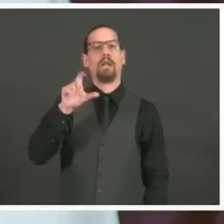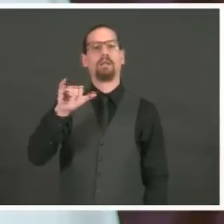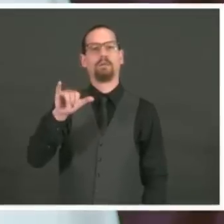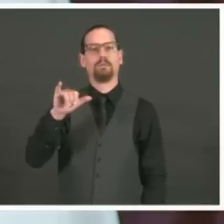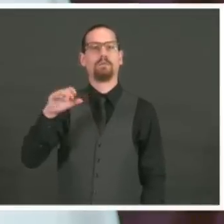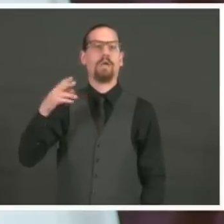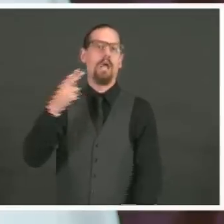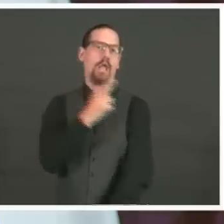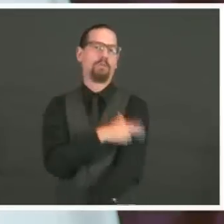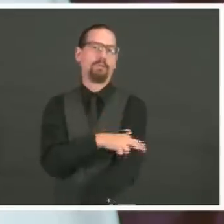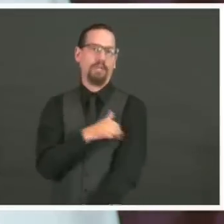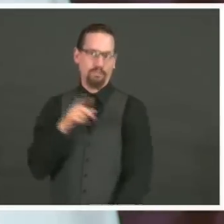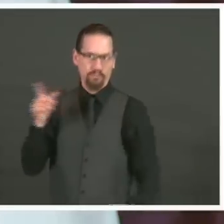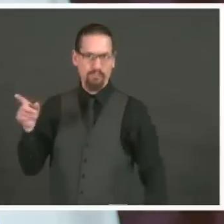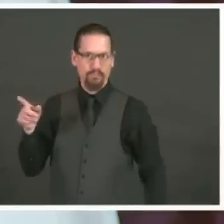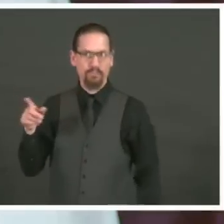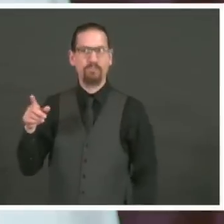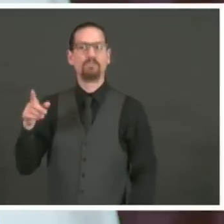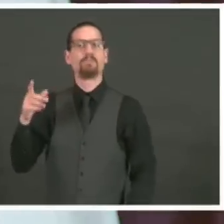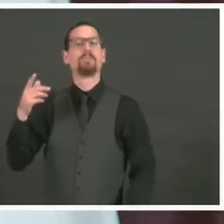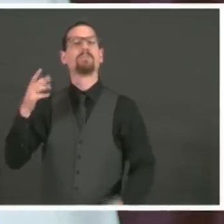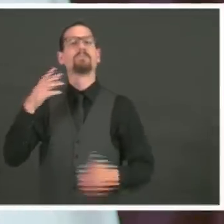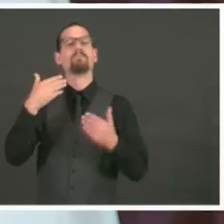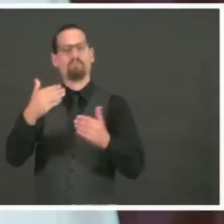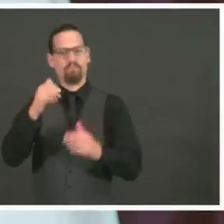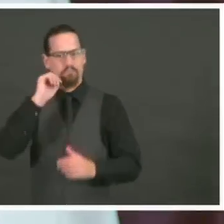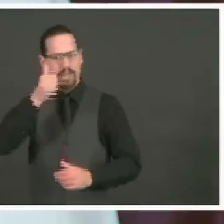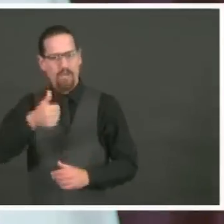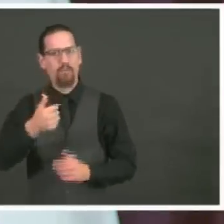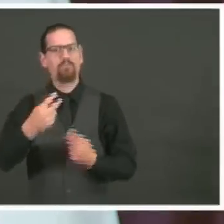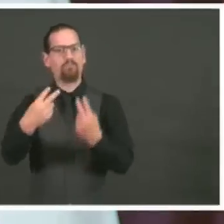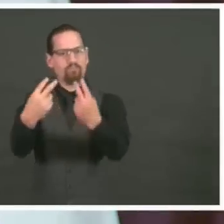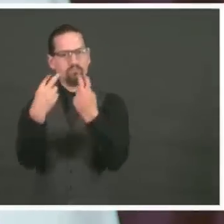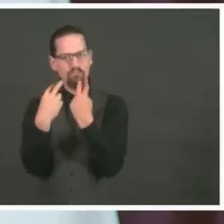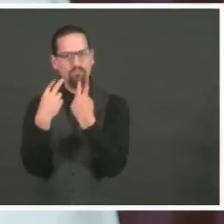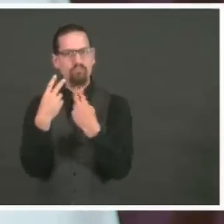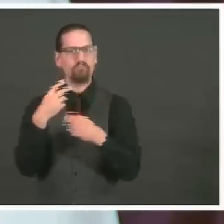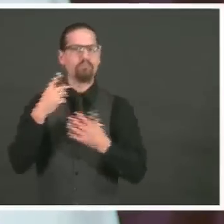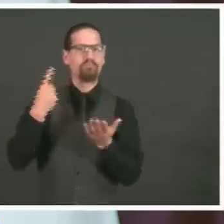to tune in. I think it'll be a good discussion, and I hope they give us some answers to our questions.